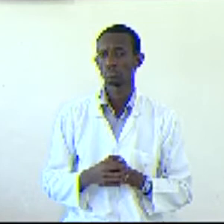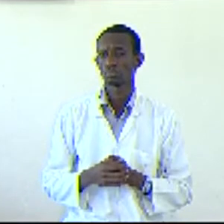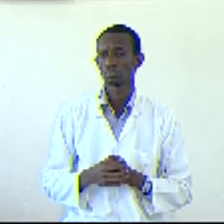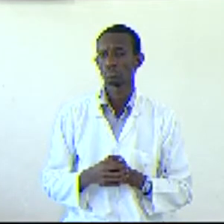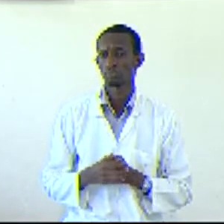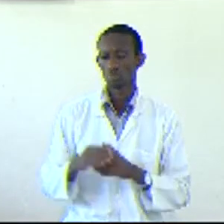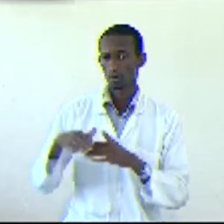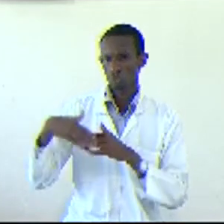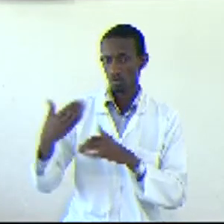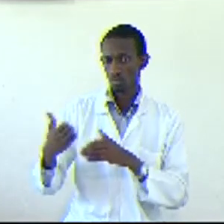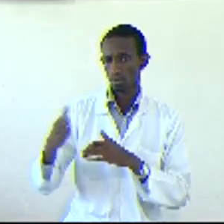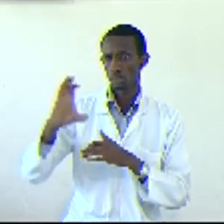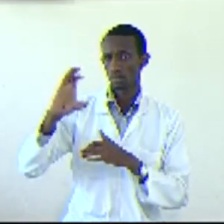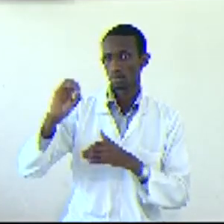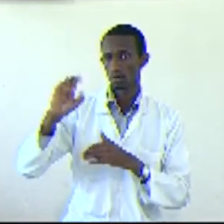collision.